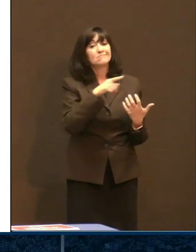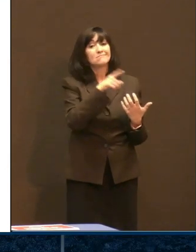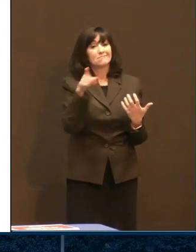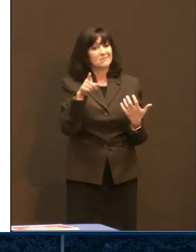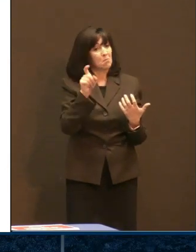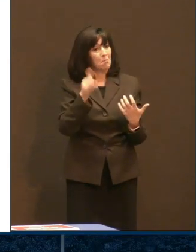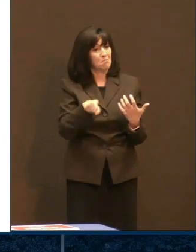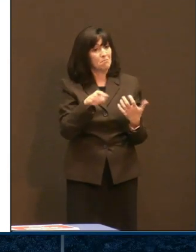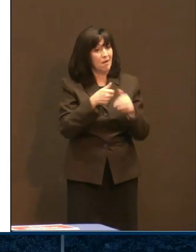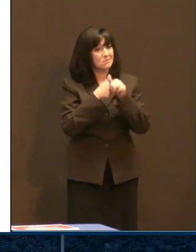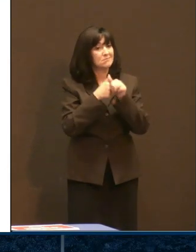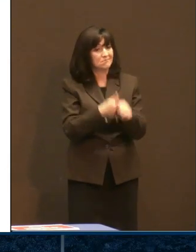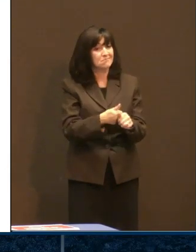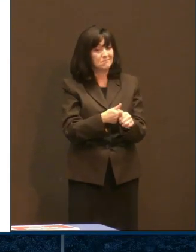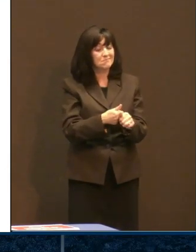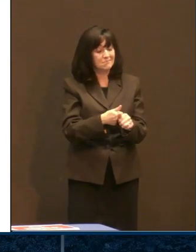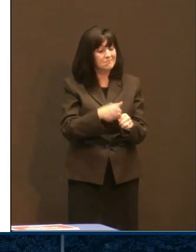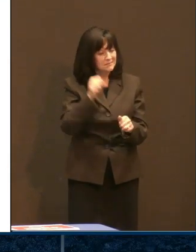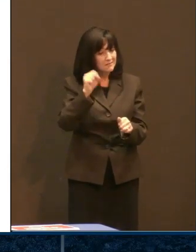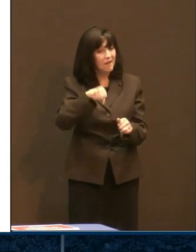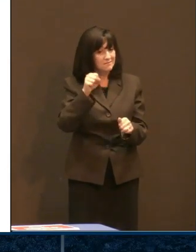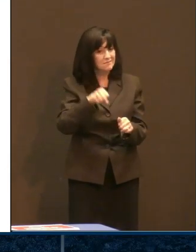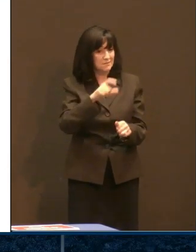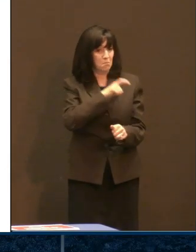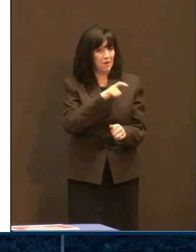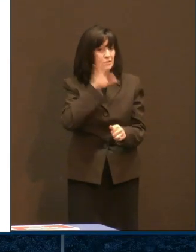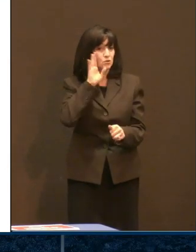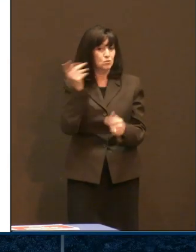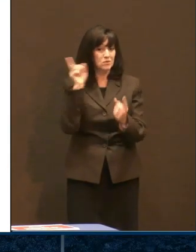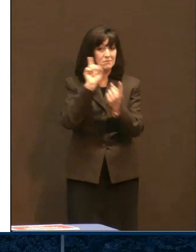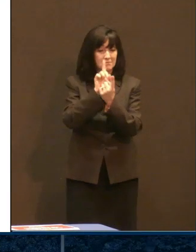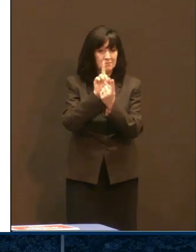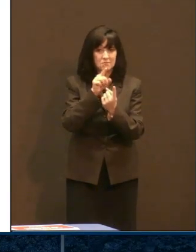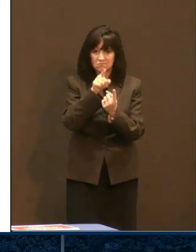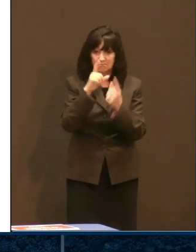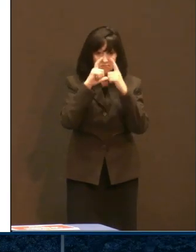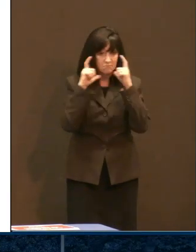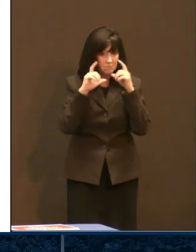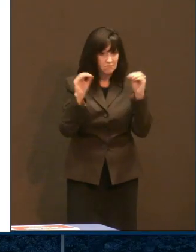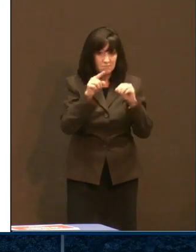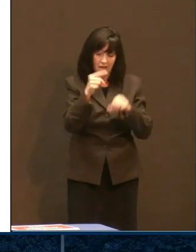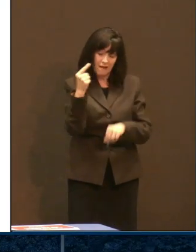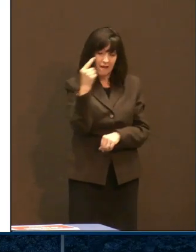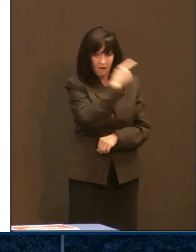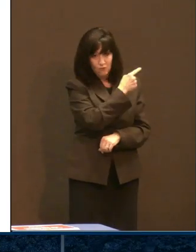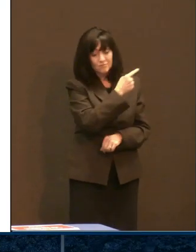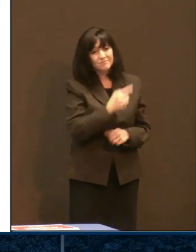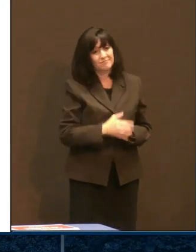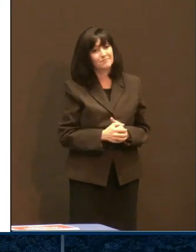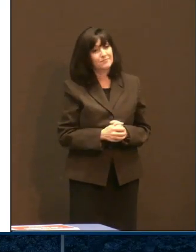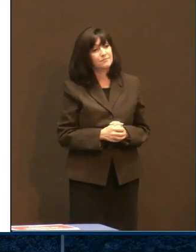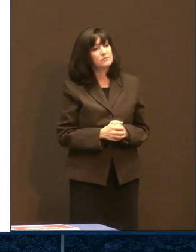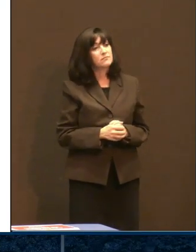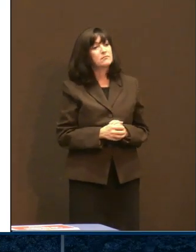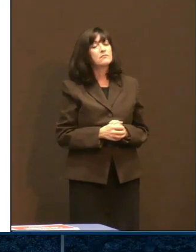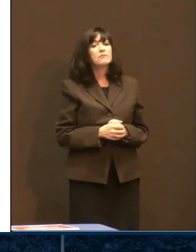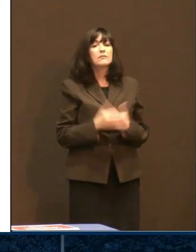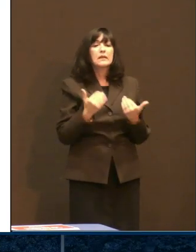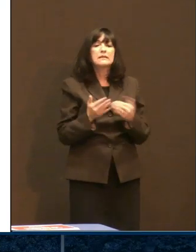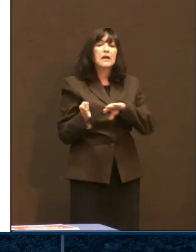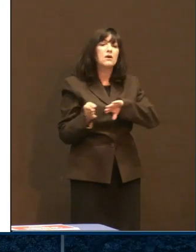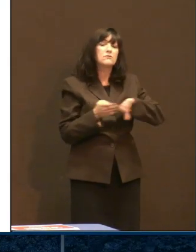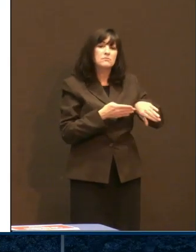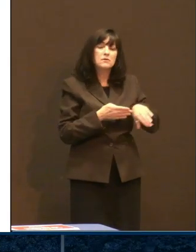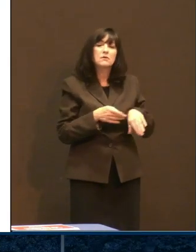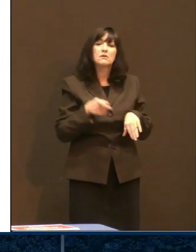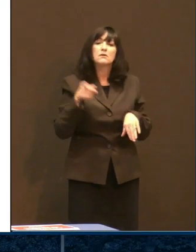benefit and good. Tom Lehman from WBOC asked, do you have any updated figures on the budget deficit? And